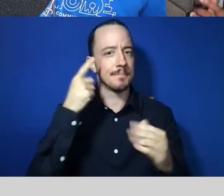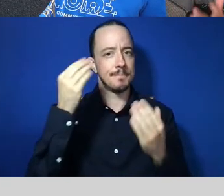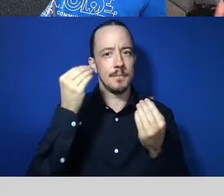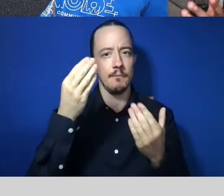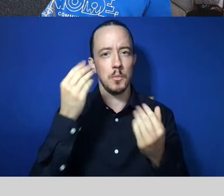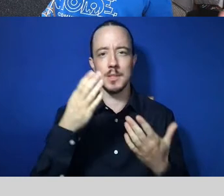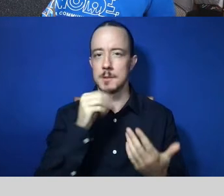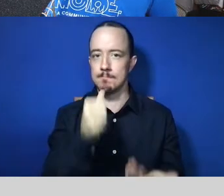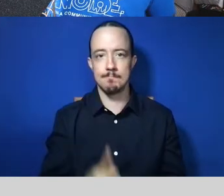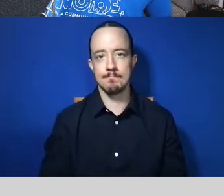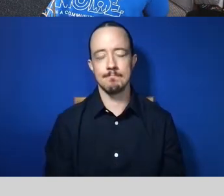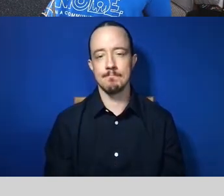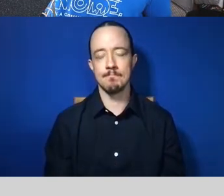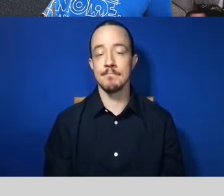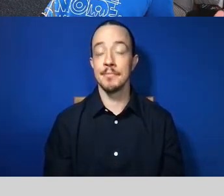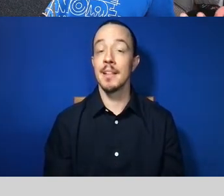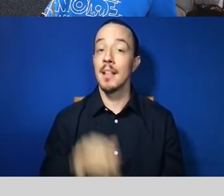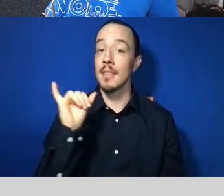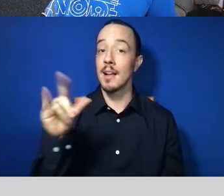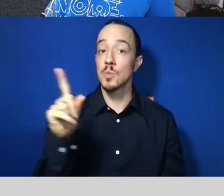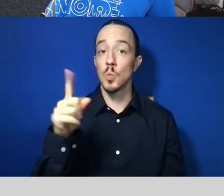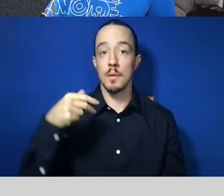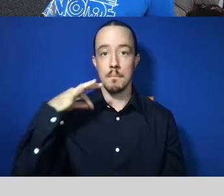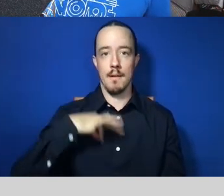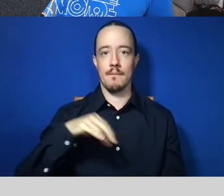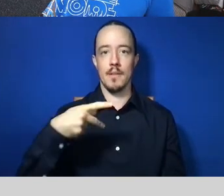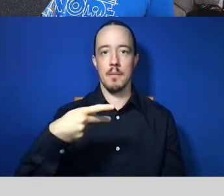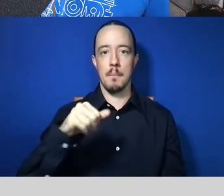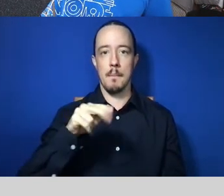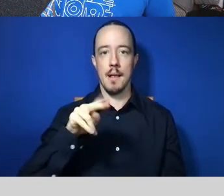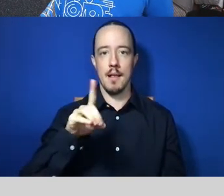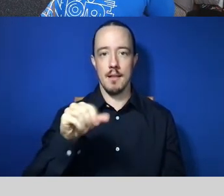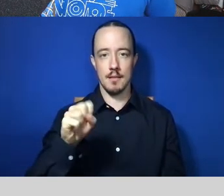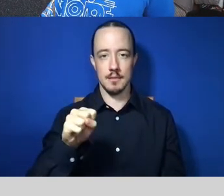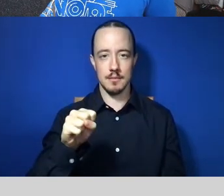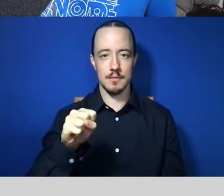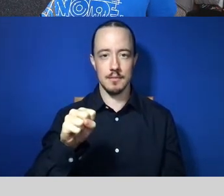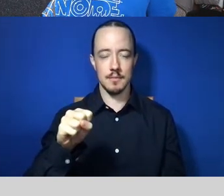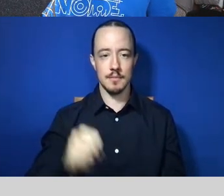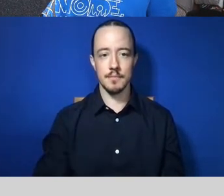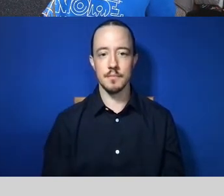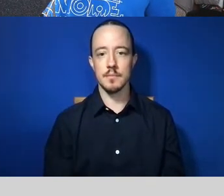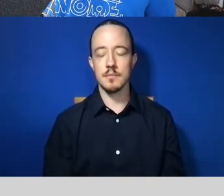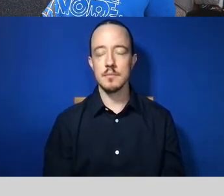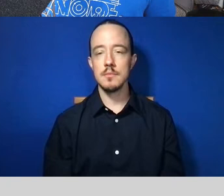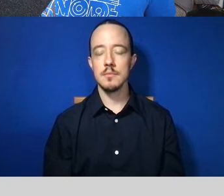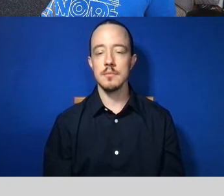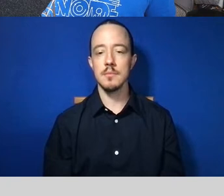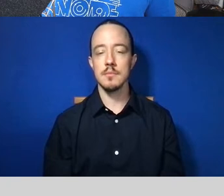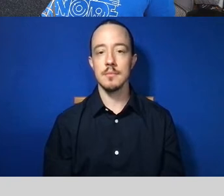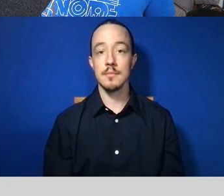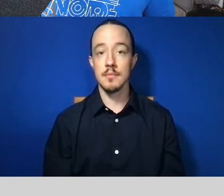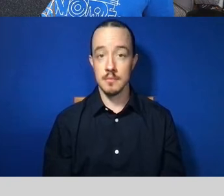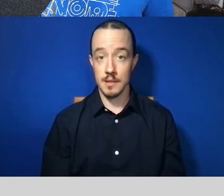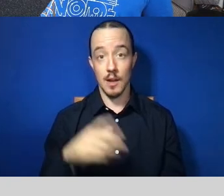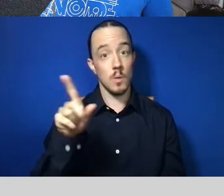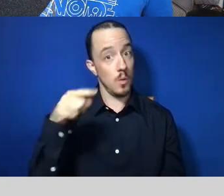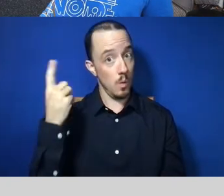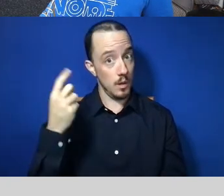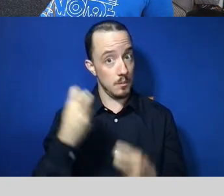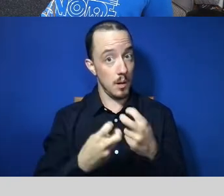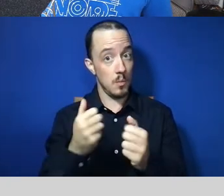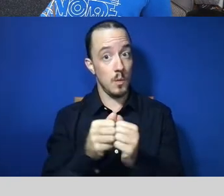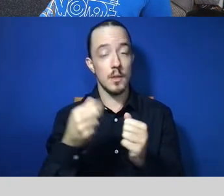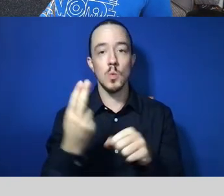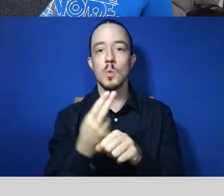visualization of this information. And this is where using something like Pandas can come in handy. So the only problem